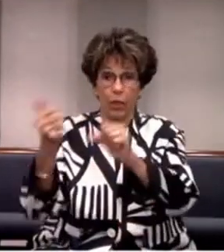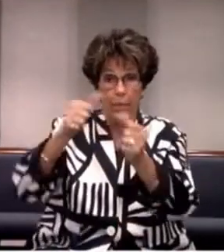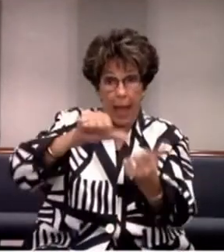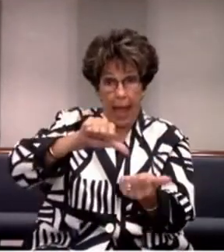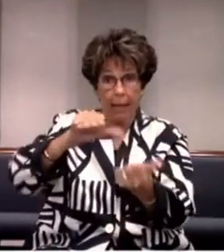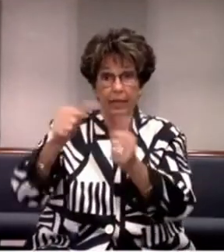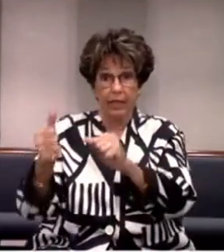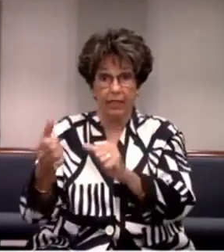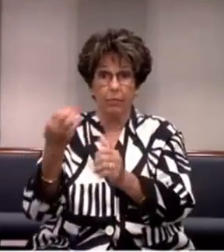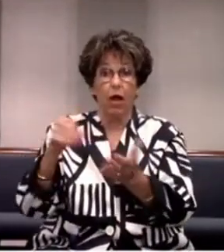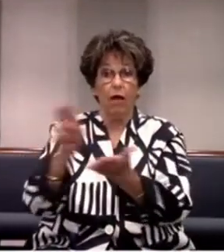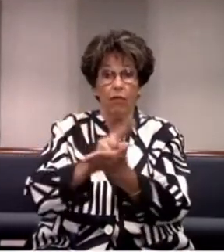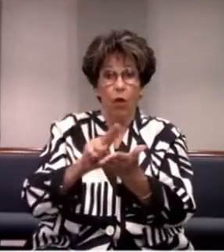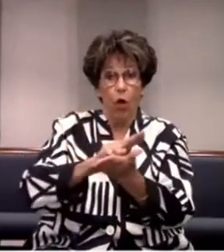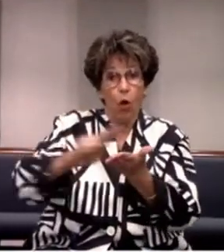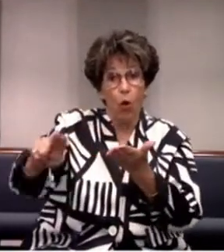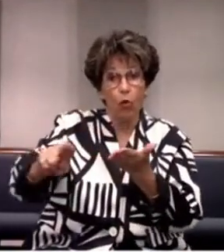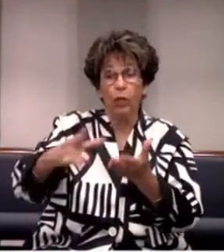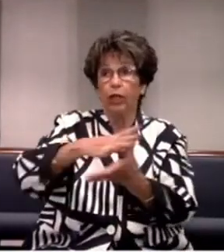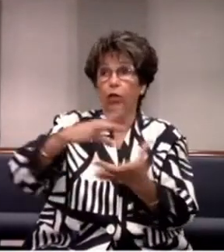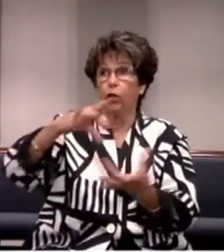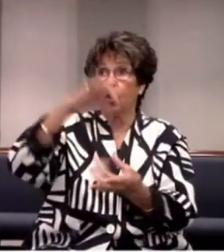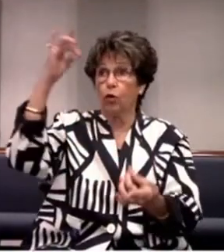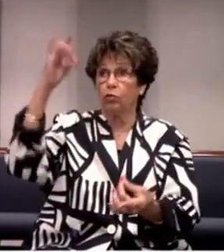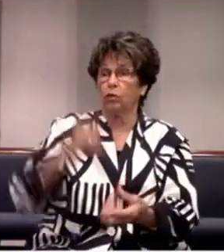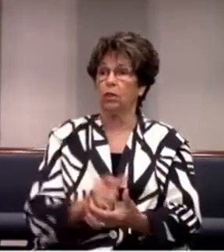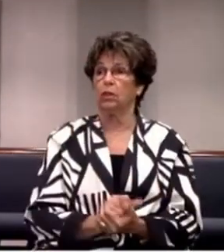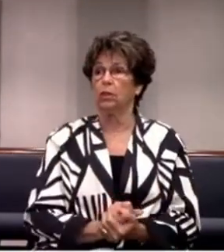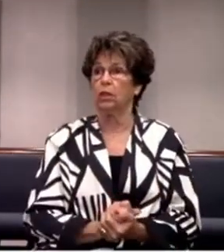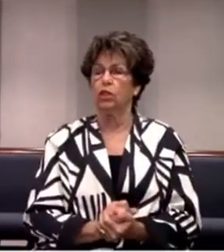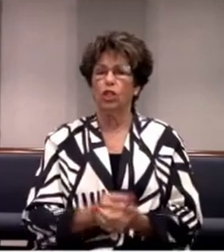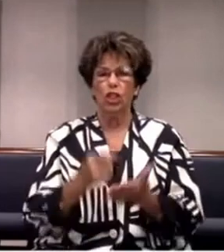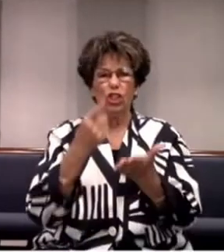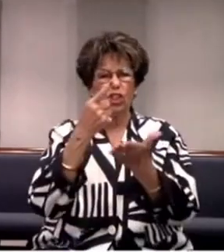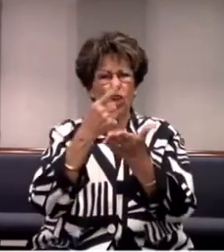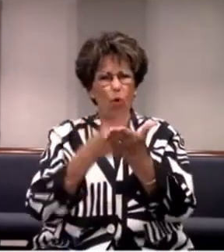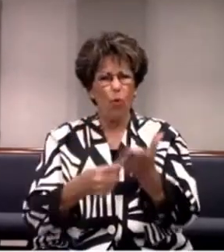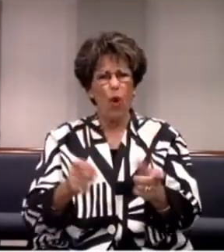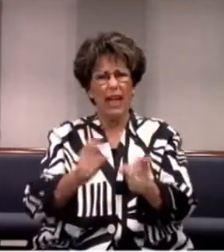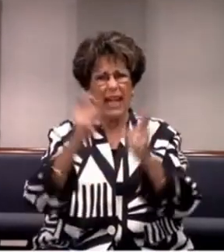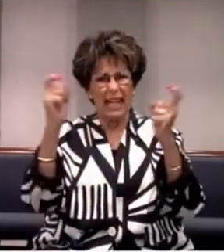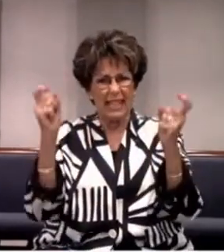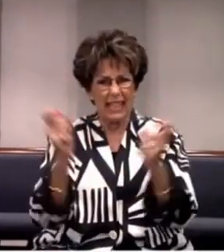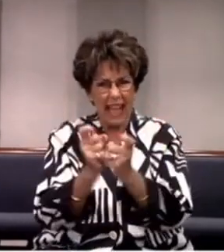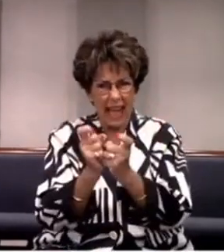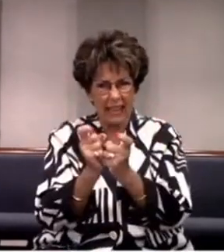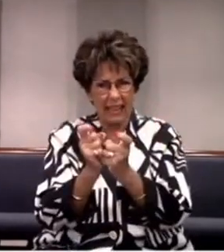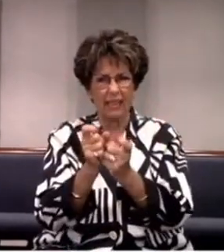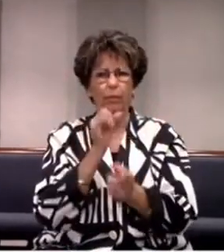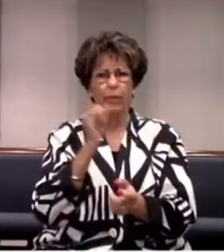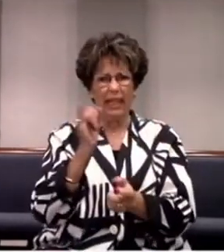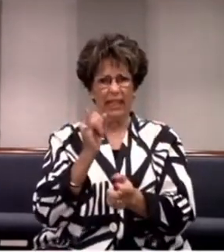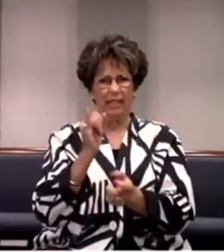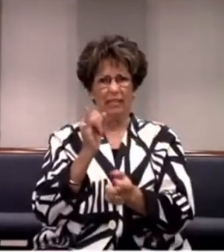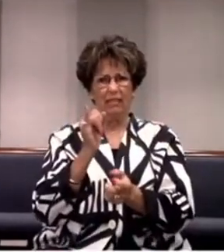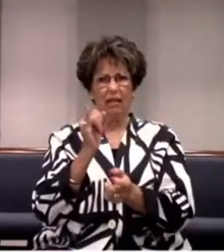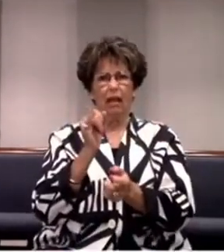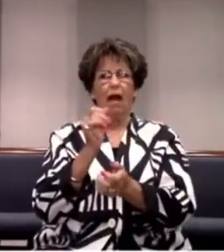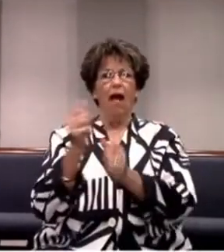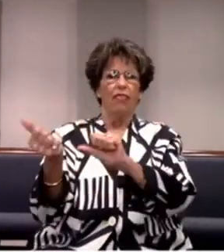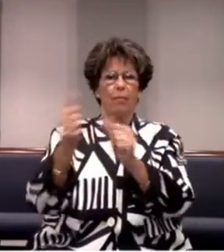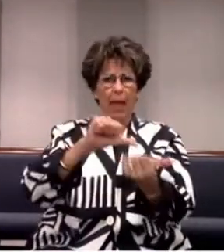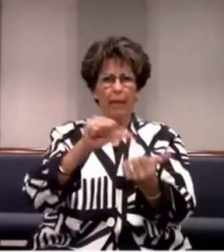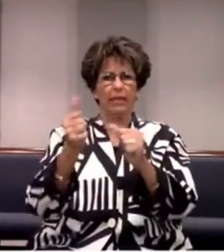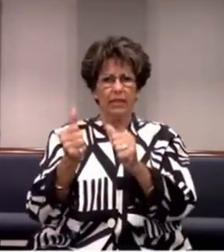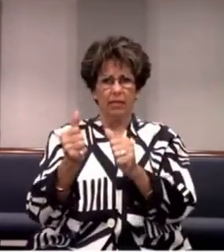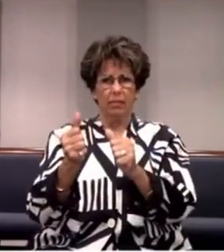the Holy Ghost. So what exactly is the baptism of the